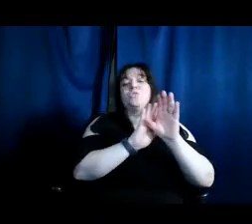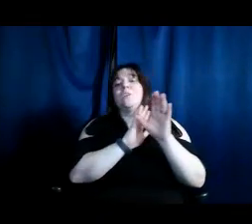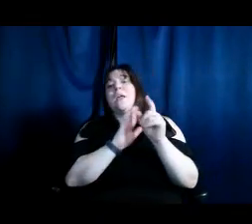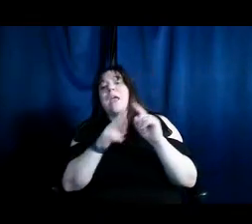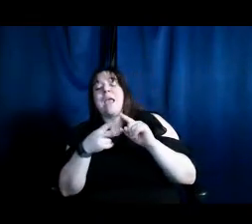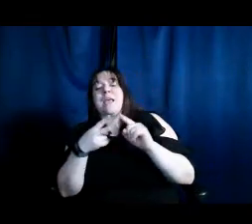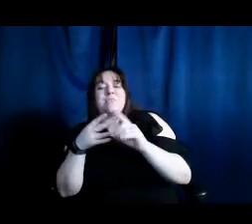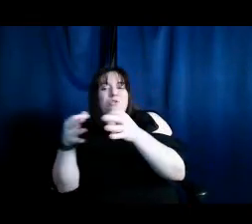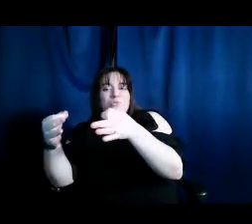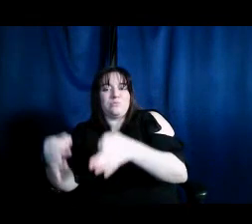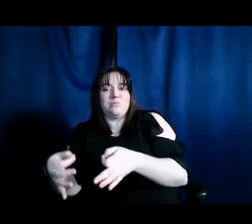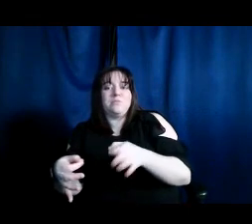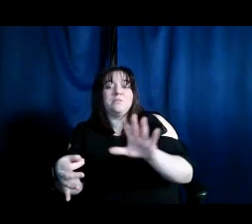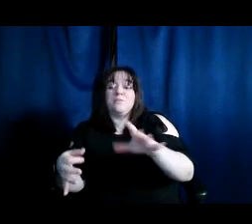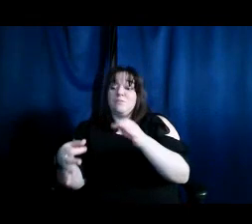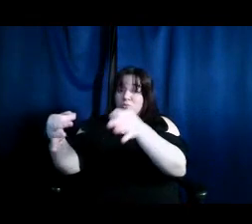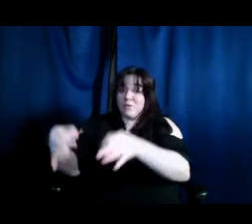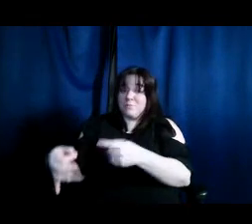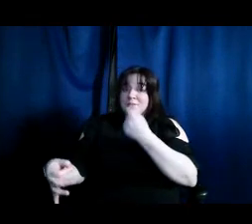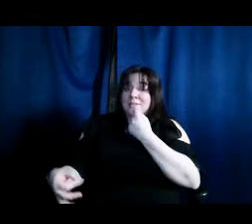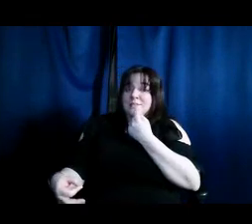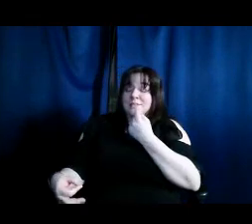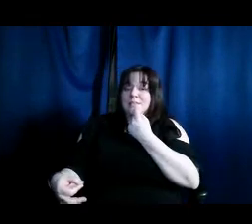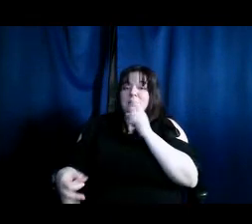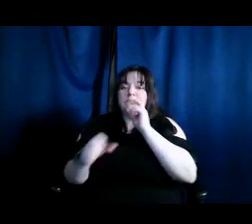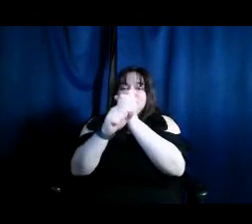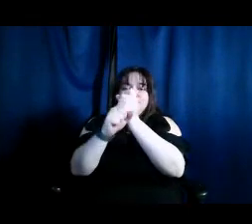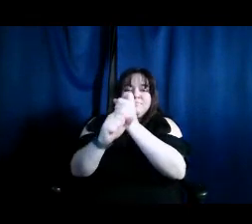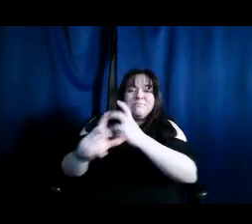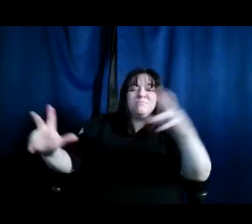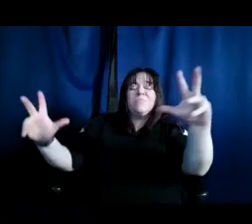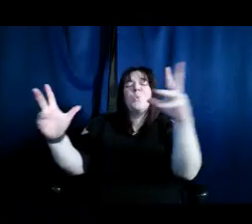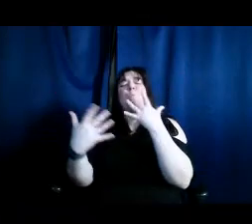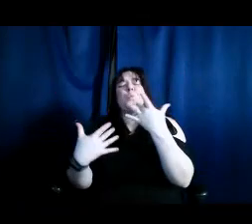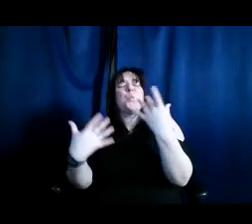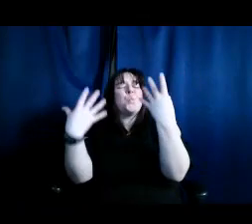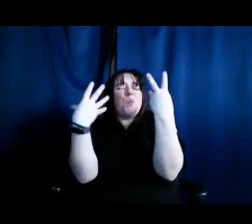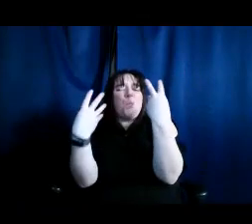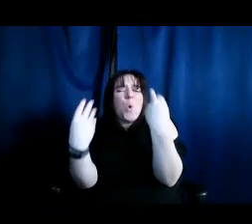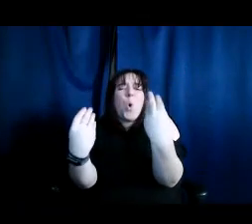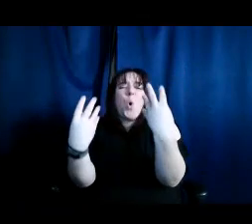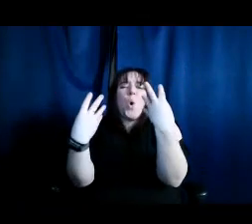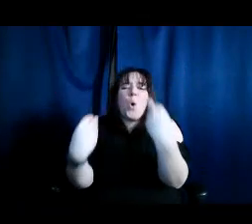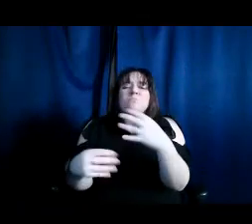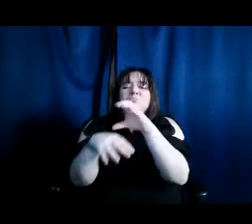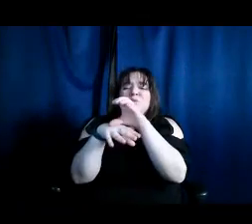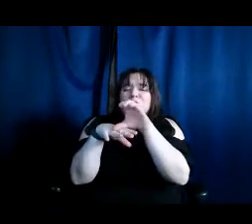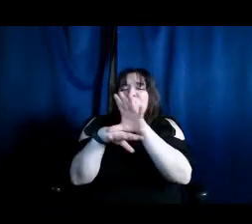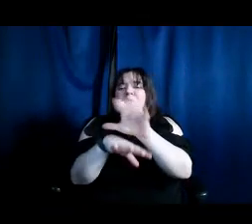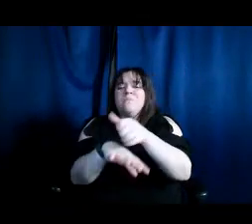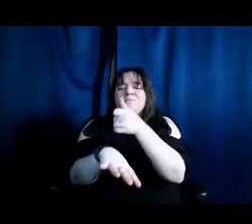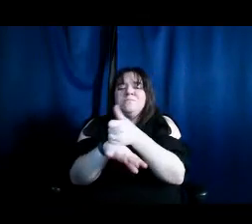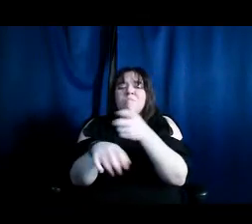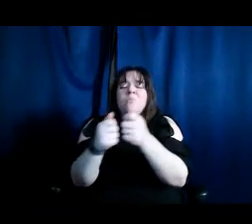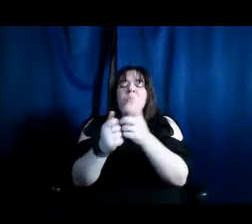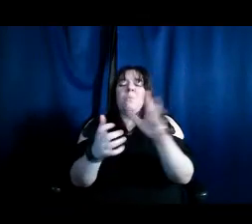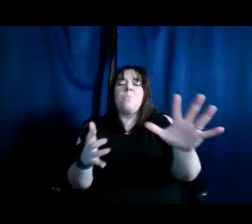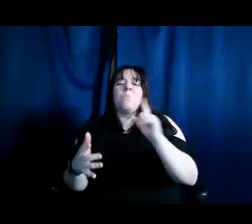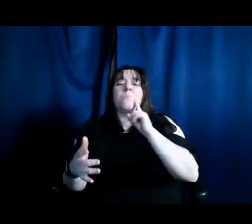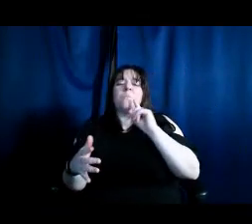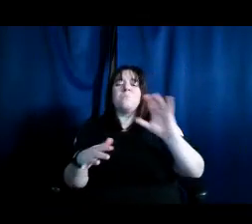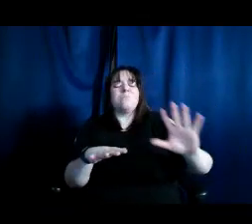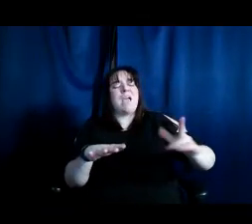reads, envision a sumptuously moist chocolate foundation intricately adorned with luxuriously